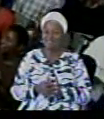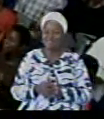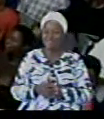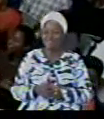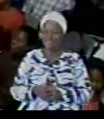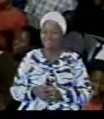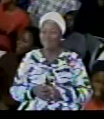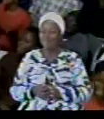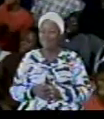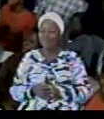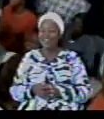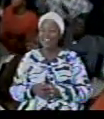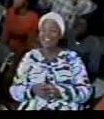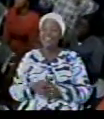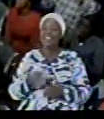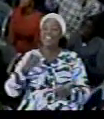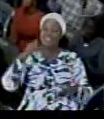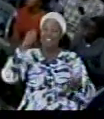Amen.